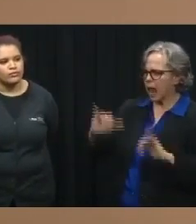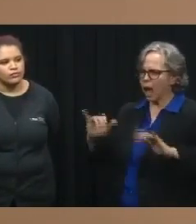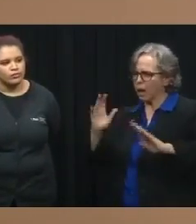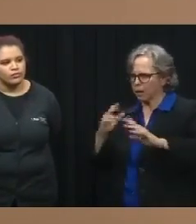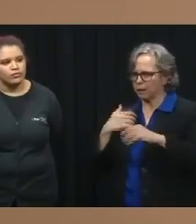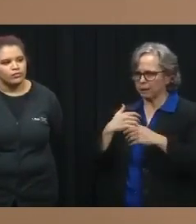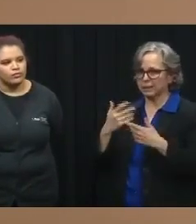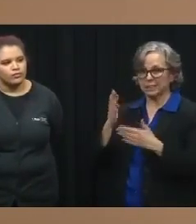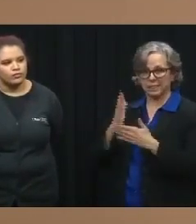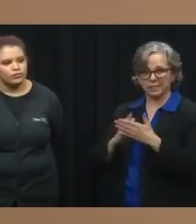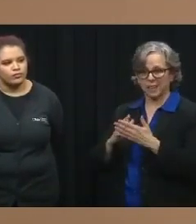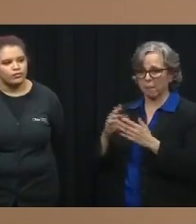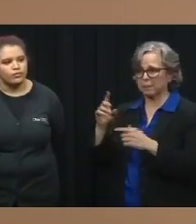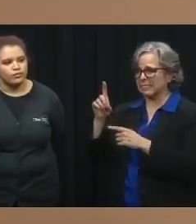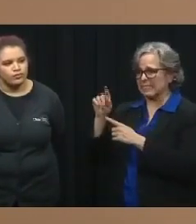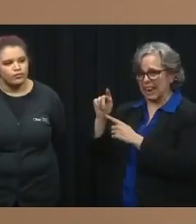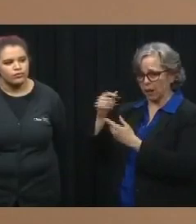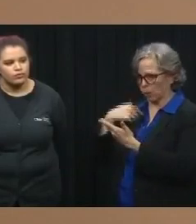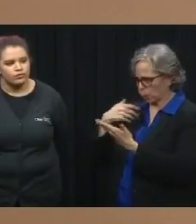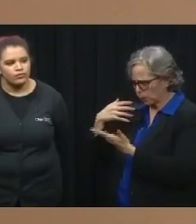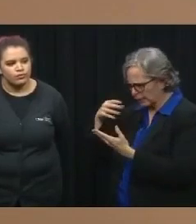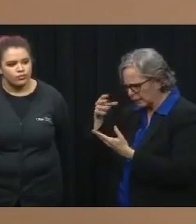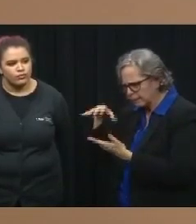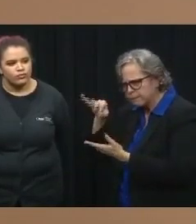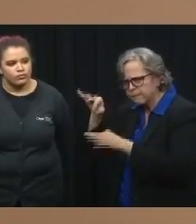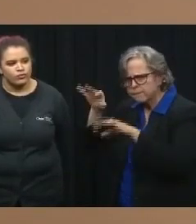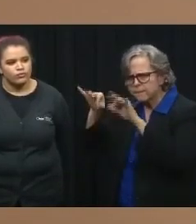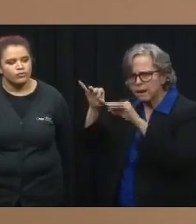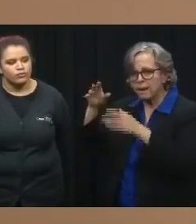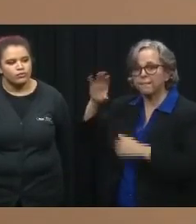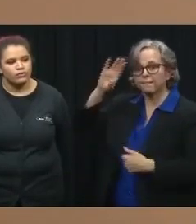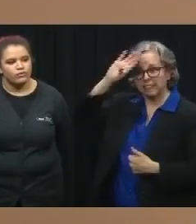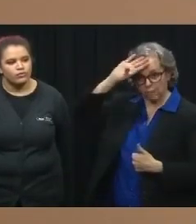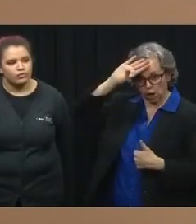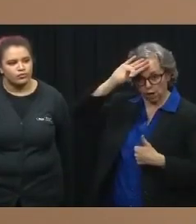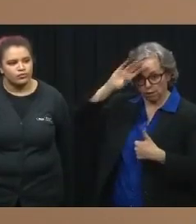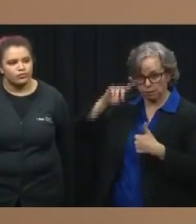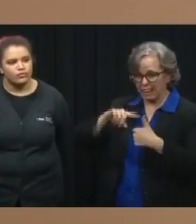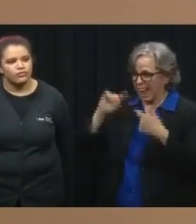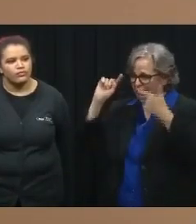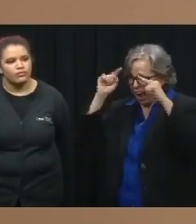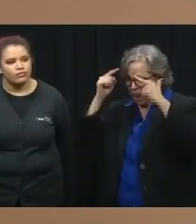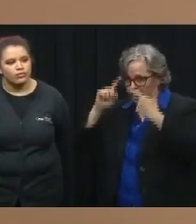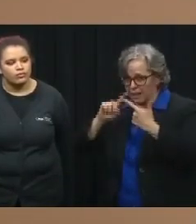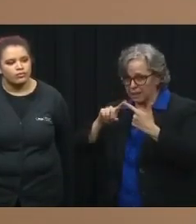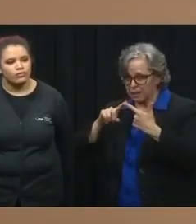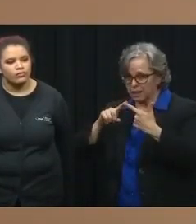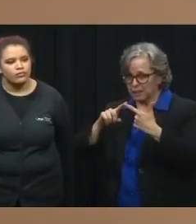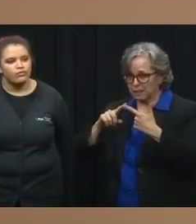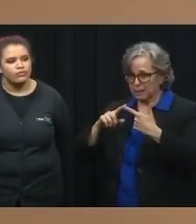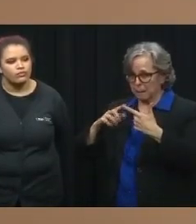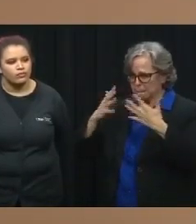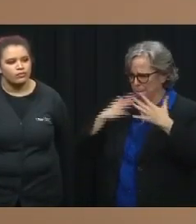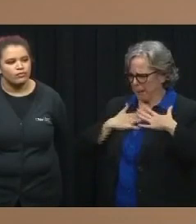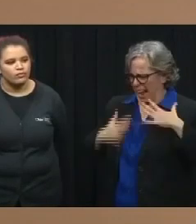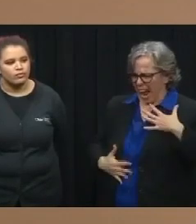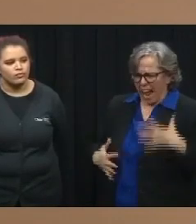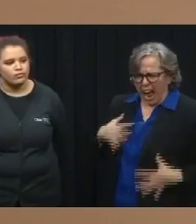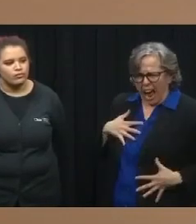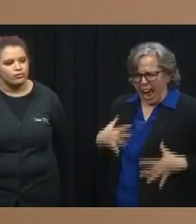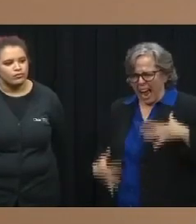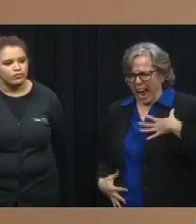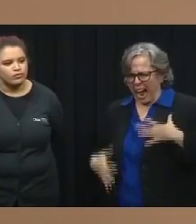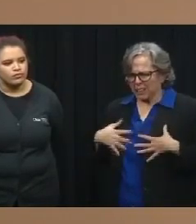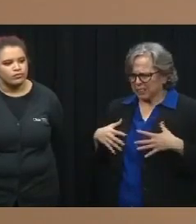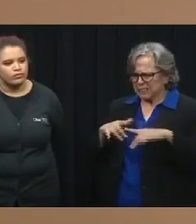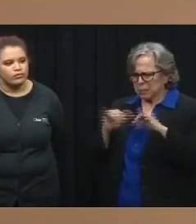is things we've talked about, the fever, headache, body aches, but we're seeing some new symptoms emerge, both here in the